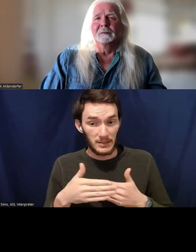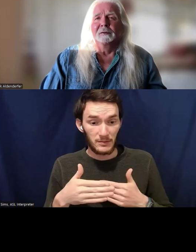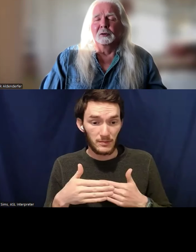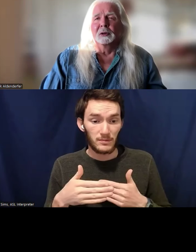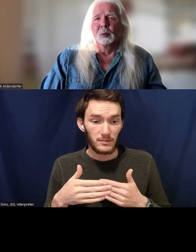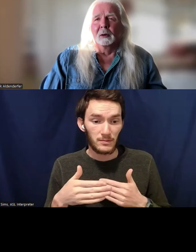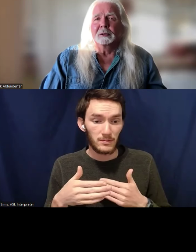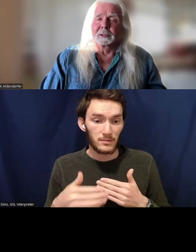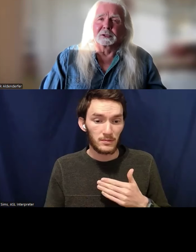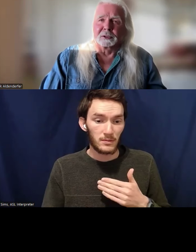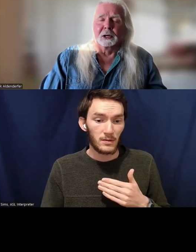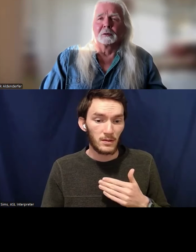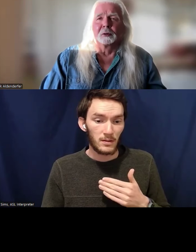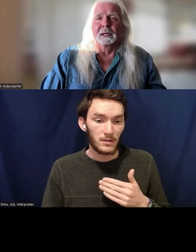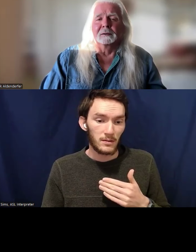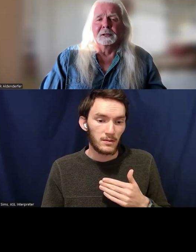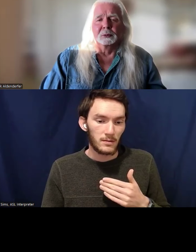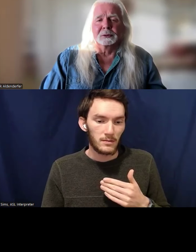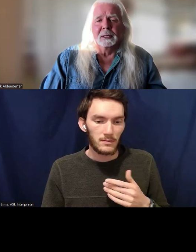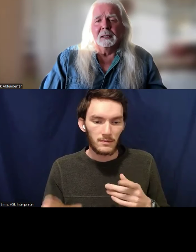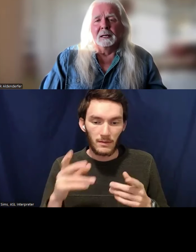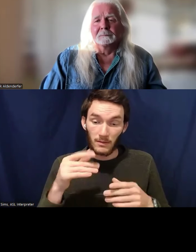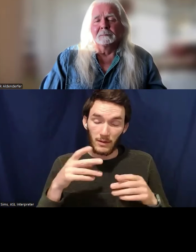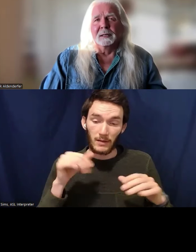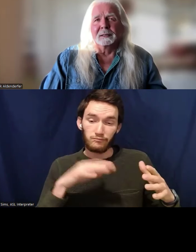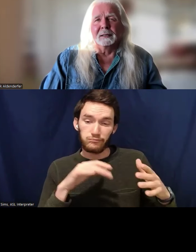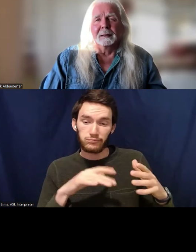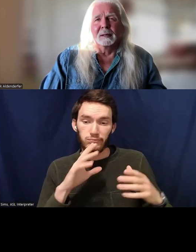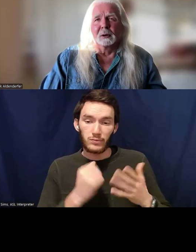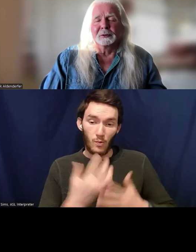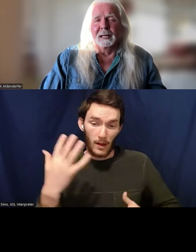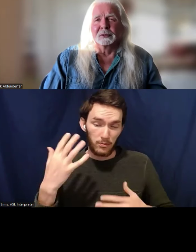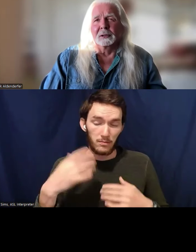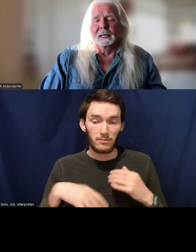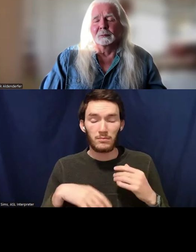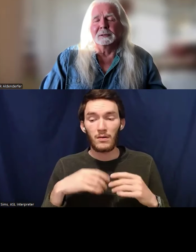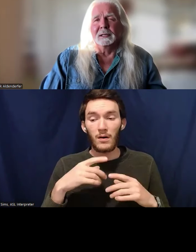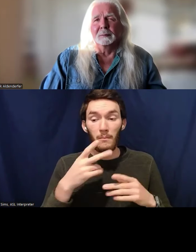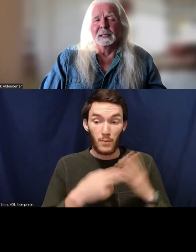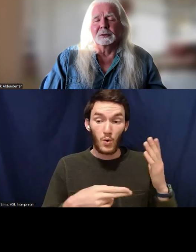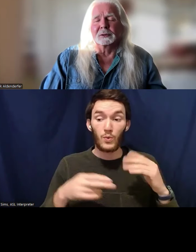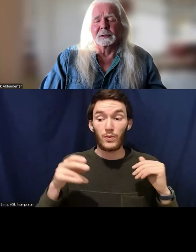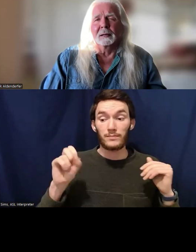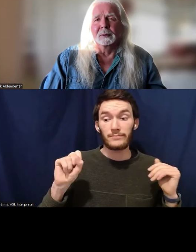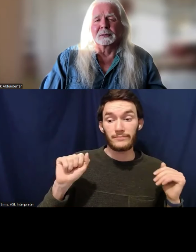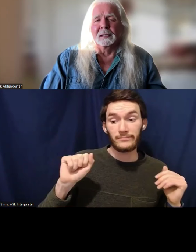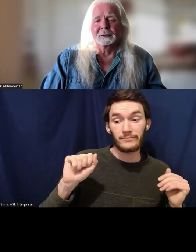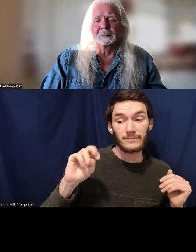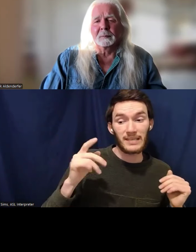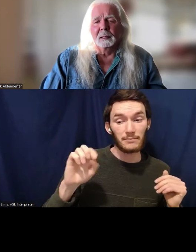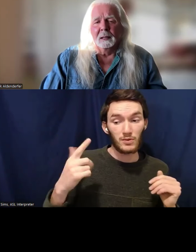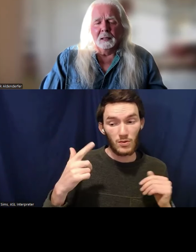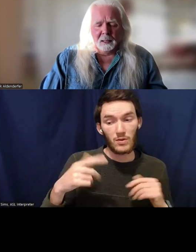are filled with wealth, such as they are for the individuals. We see them in both Samsung and we see them in Songtsen Gampo's